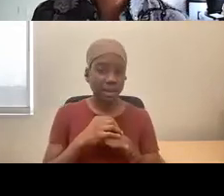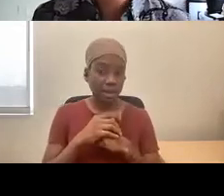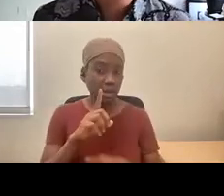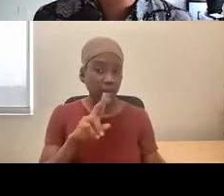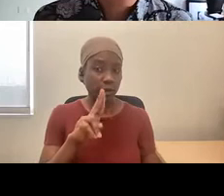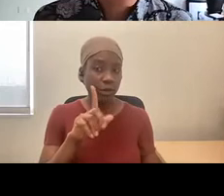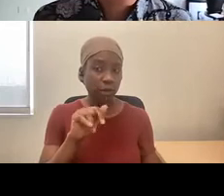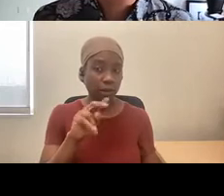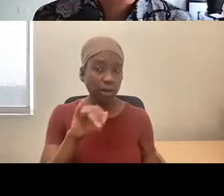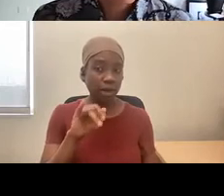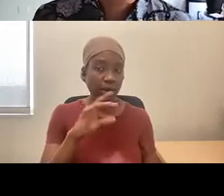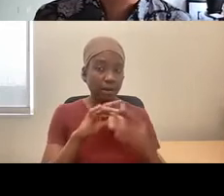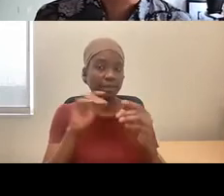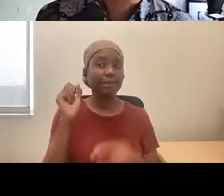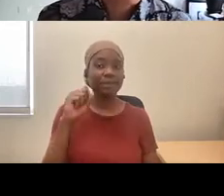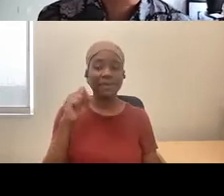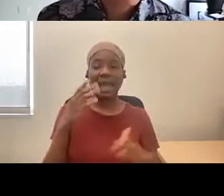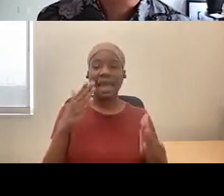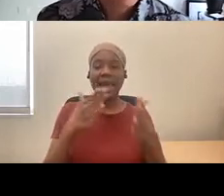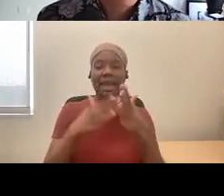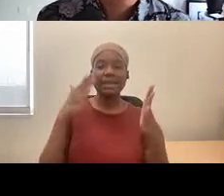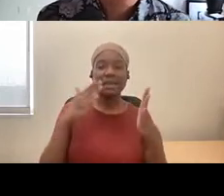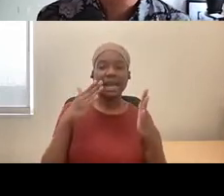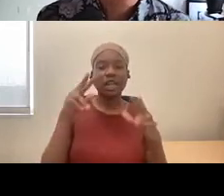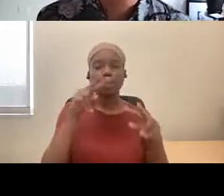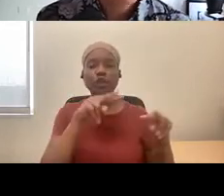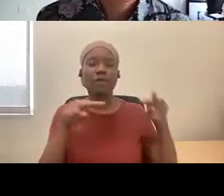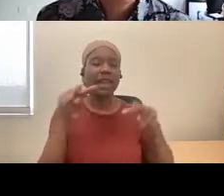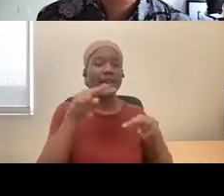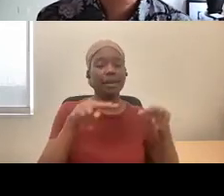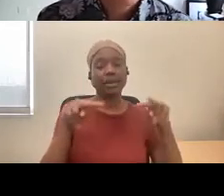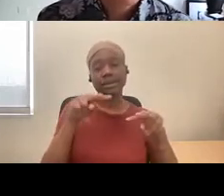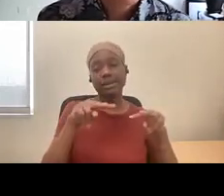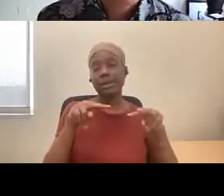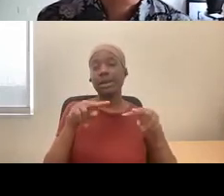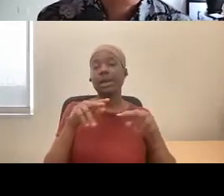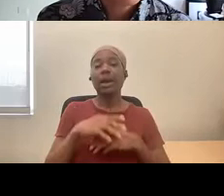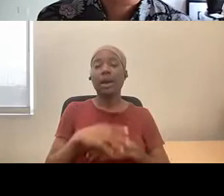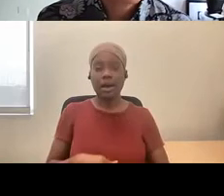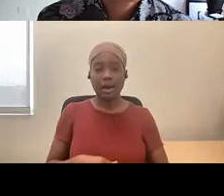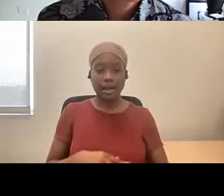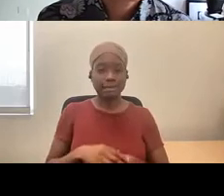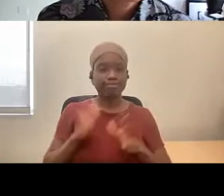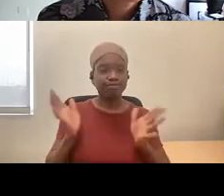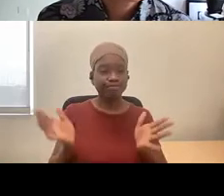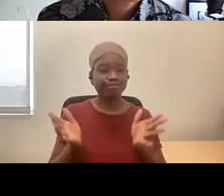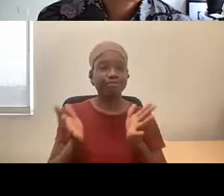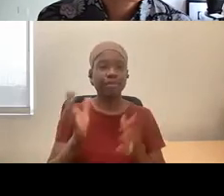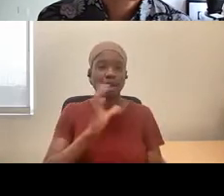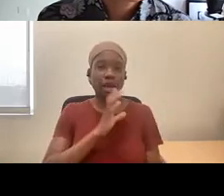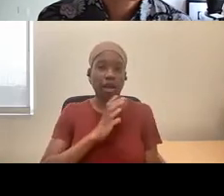it's anti-surveillance. It's urging Congress to